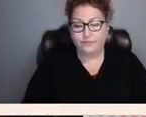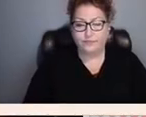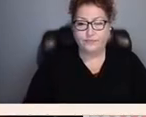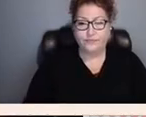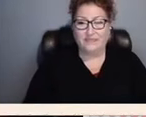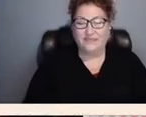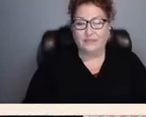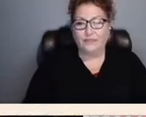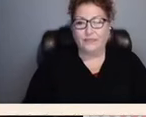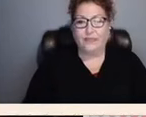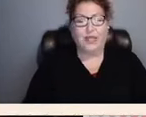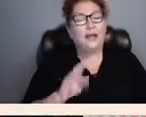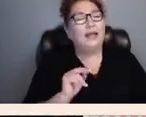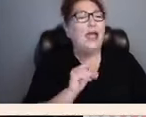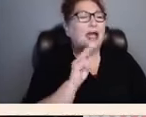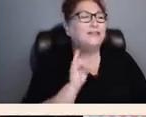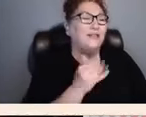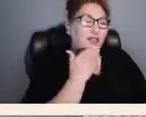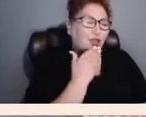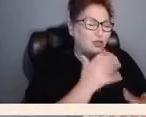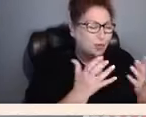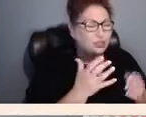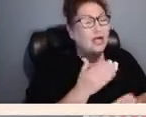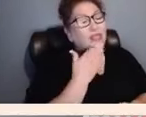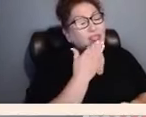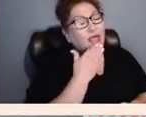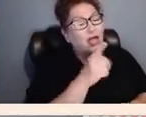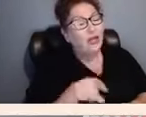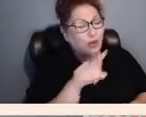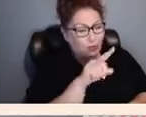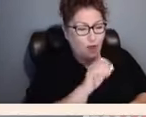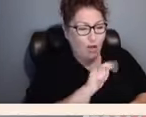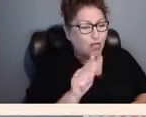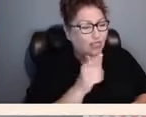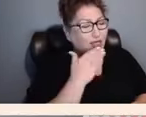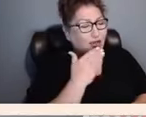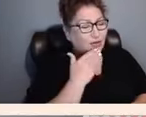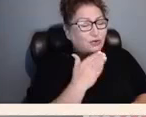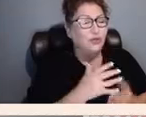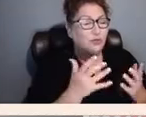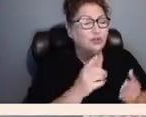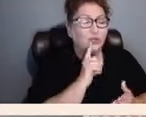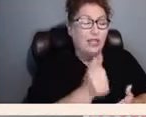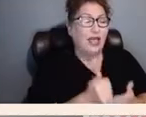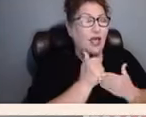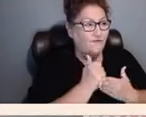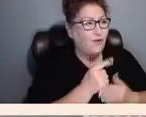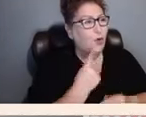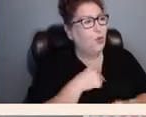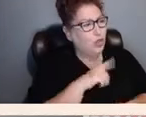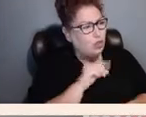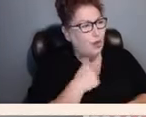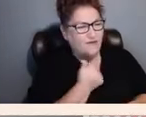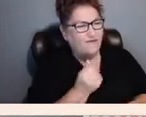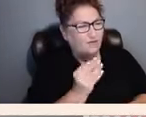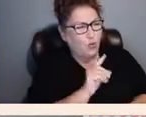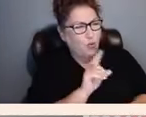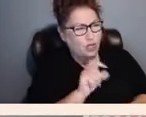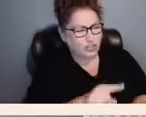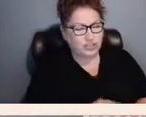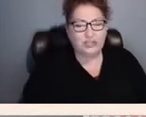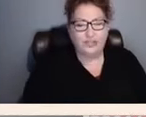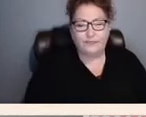Nancy, thank you so much. And guys, thank you very much. I really appreciate it. This was hugely helpful. And we do have a few questions.